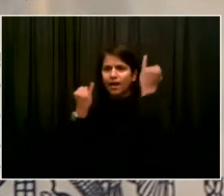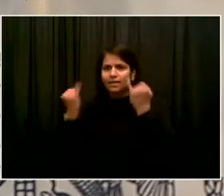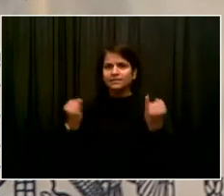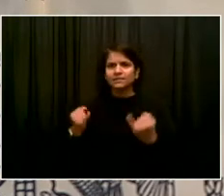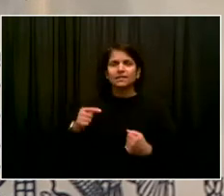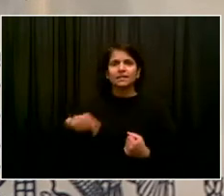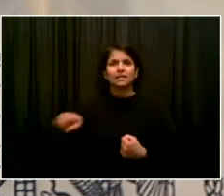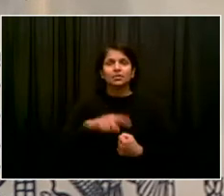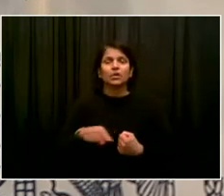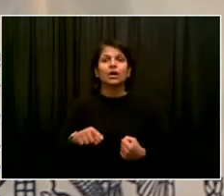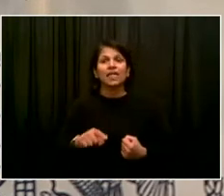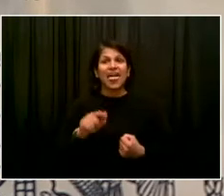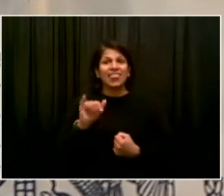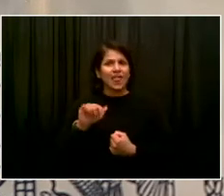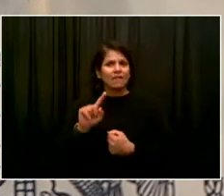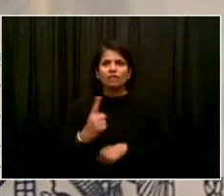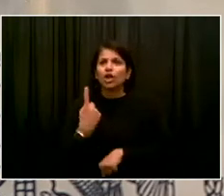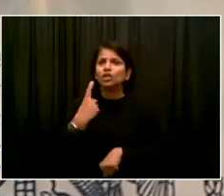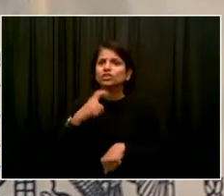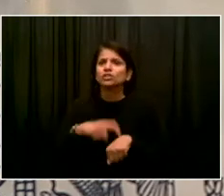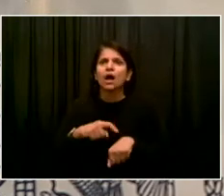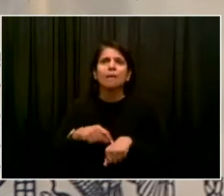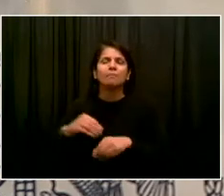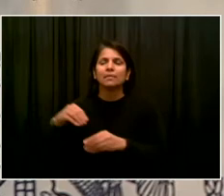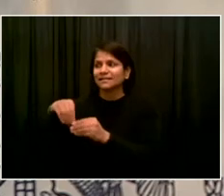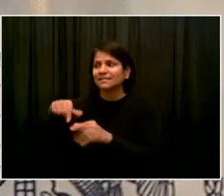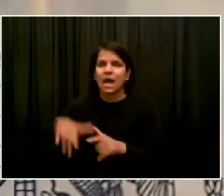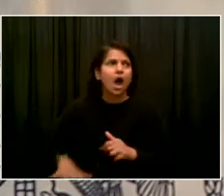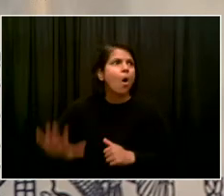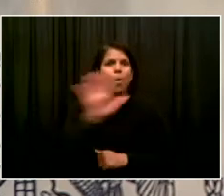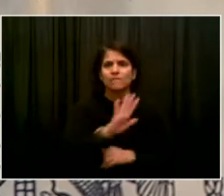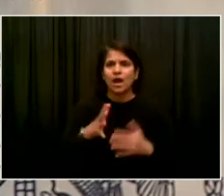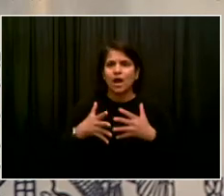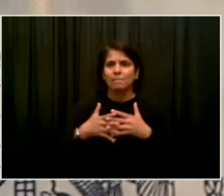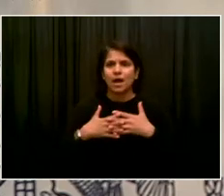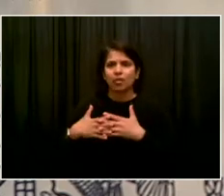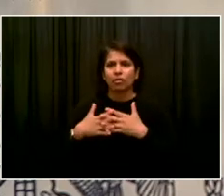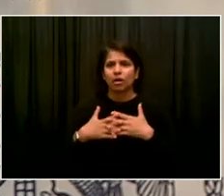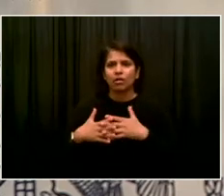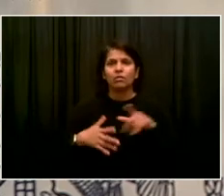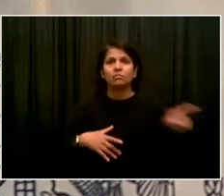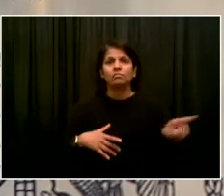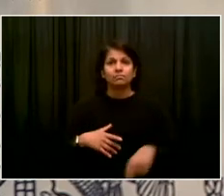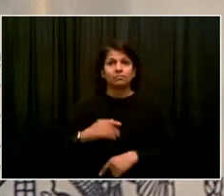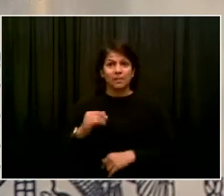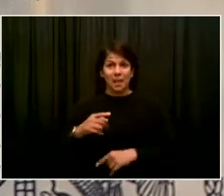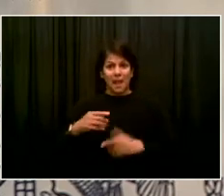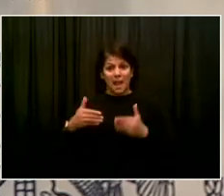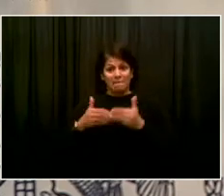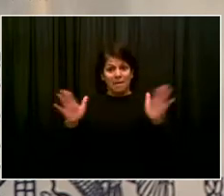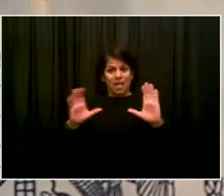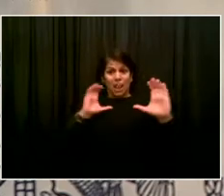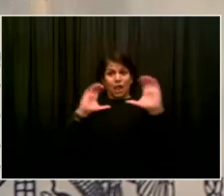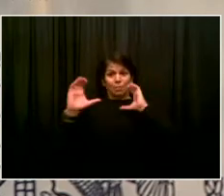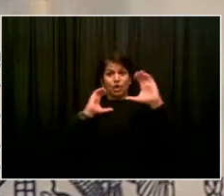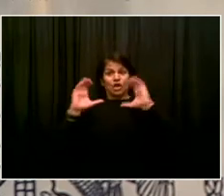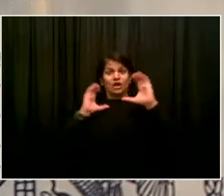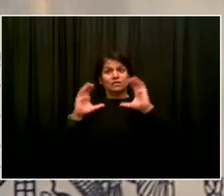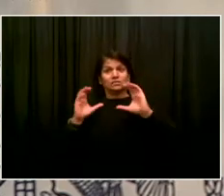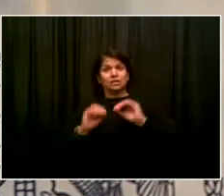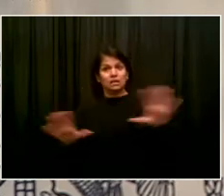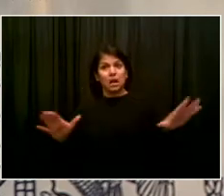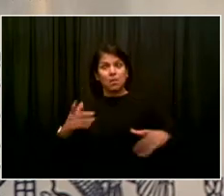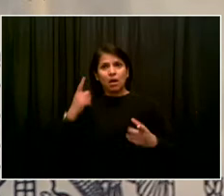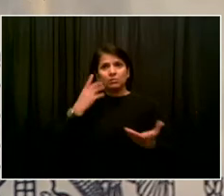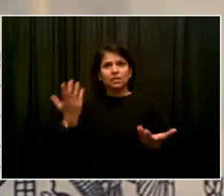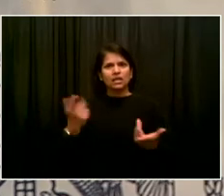example for the whole nation. Having this public conversation with an eye to change and solution is incredibly powerful. This